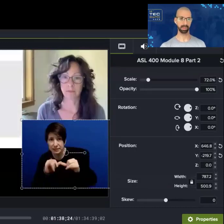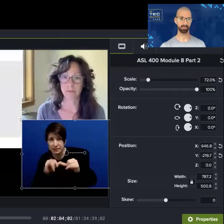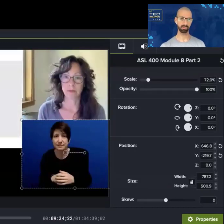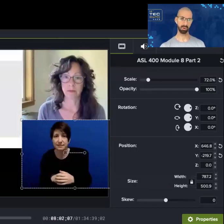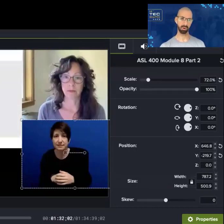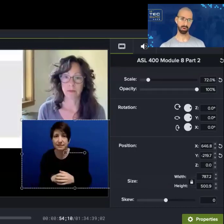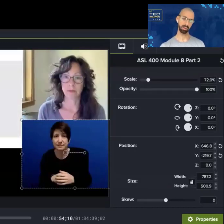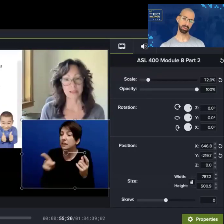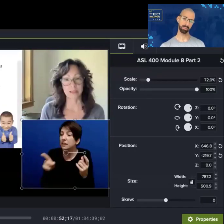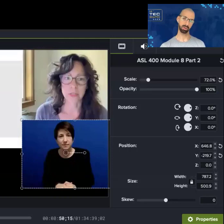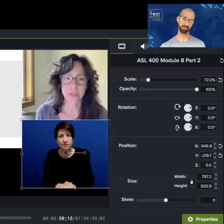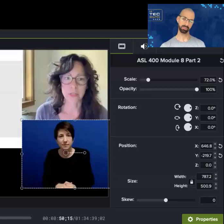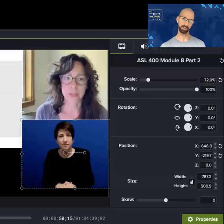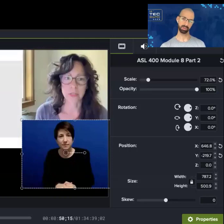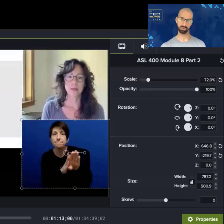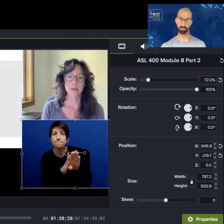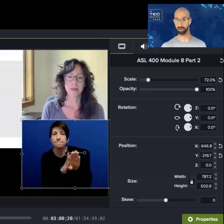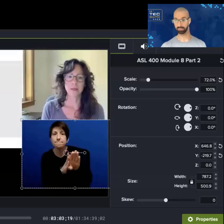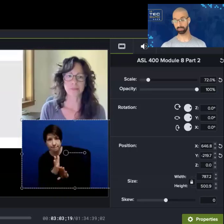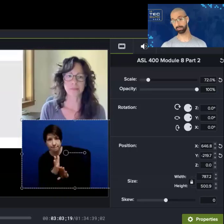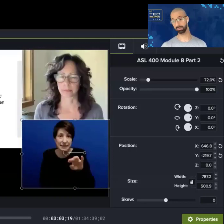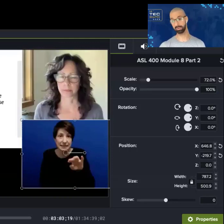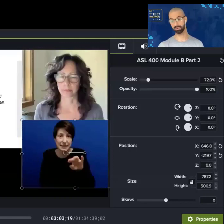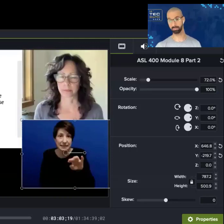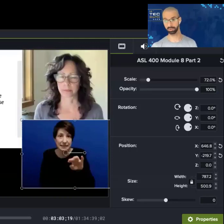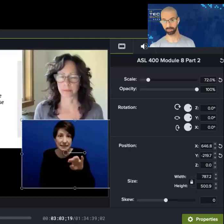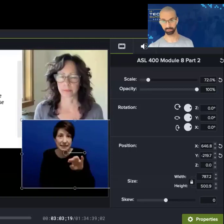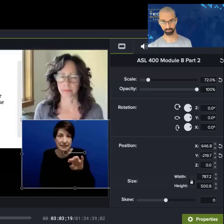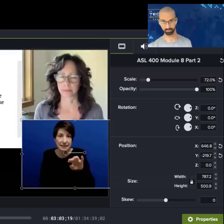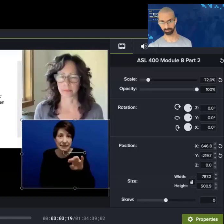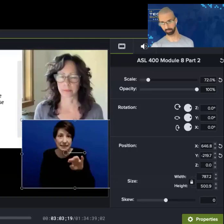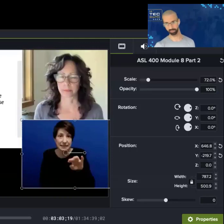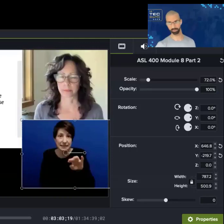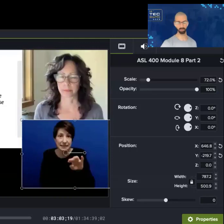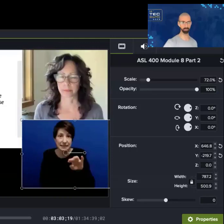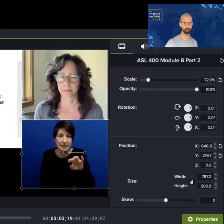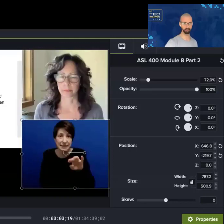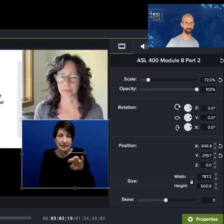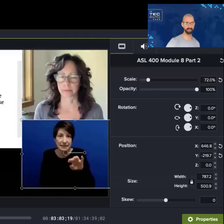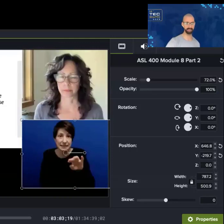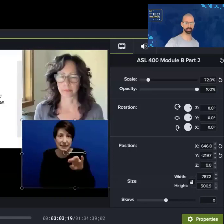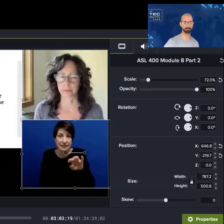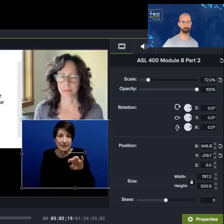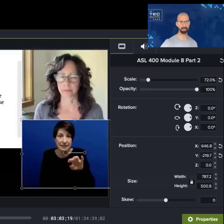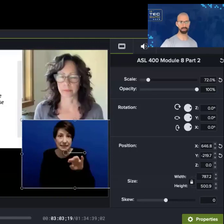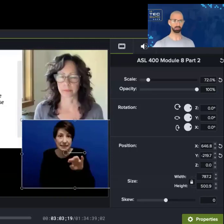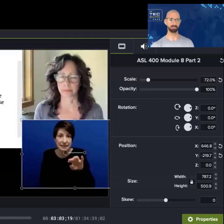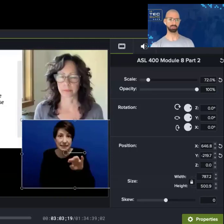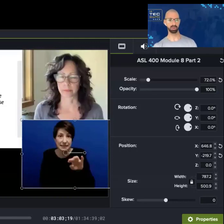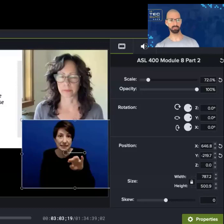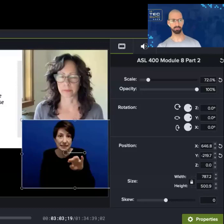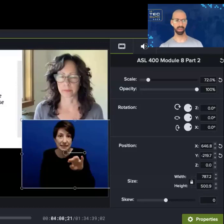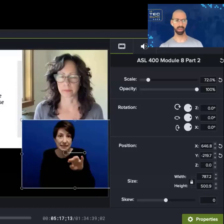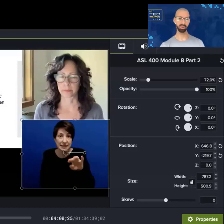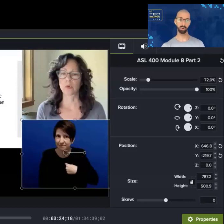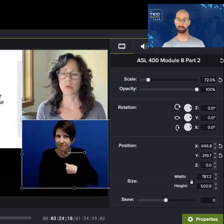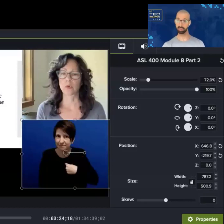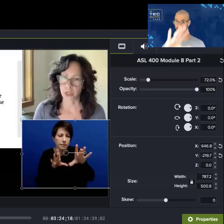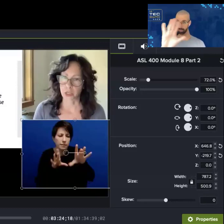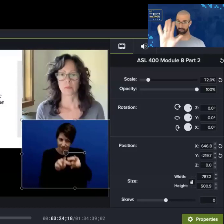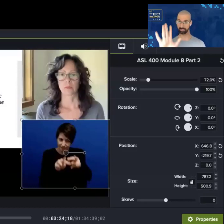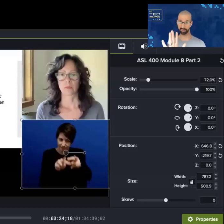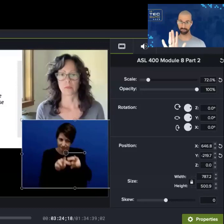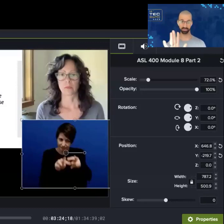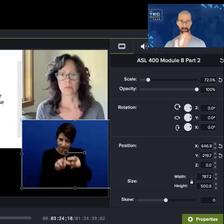So this is all the videos for specific modules. So this will be module 8. So instead of having